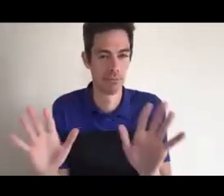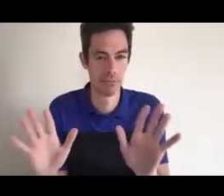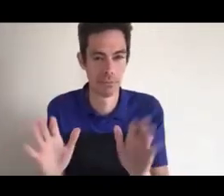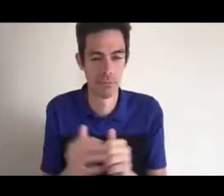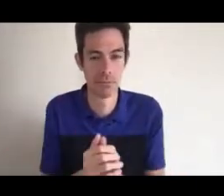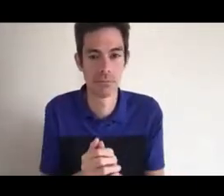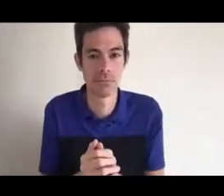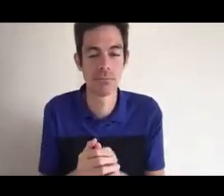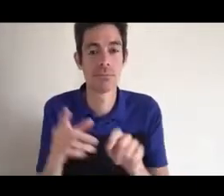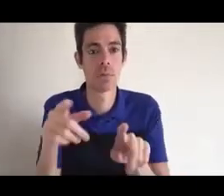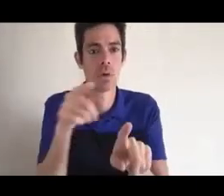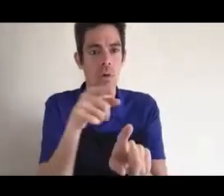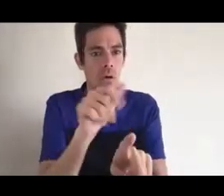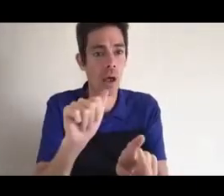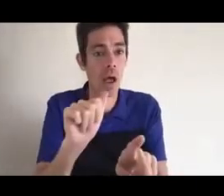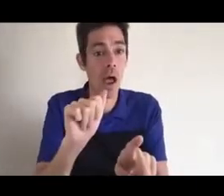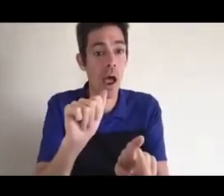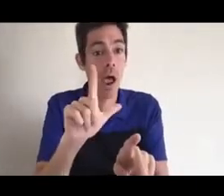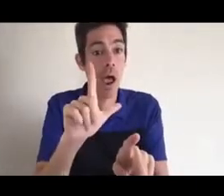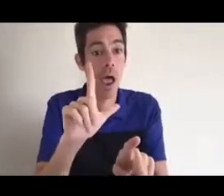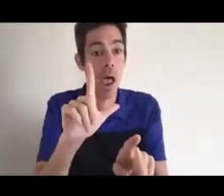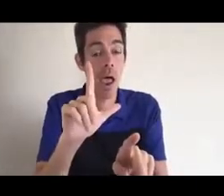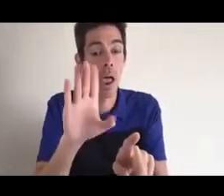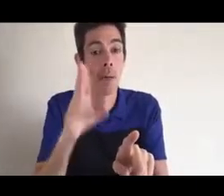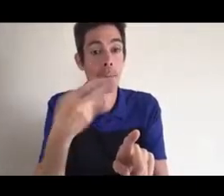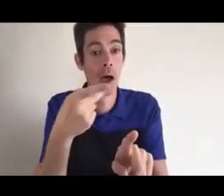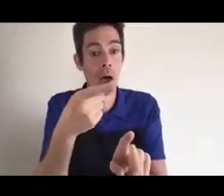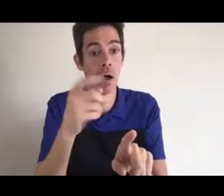them. It can show relationship.